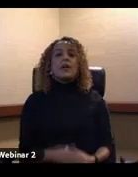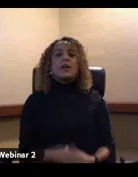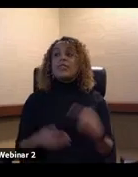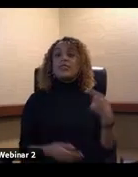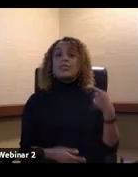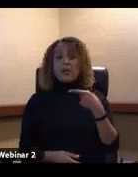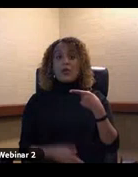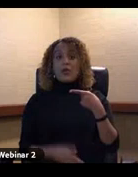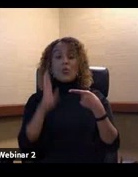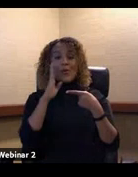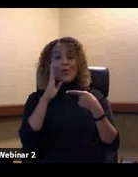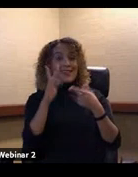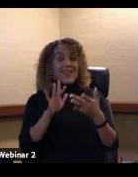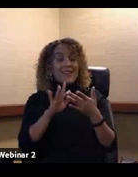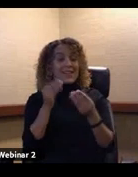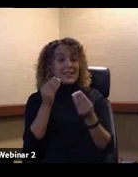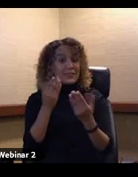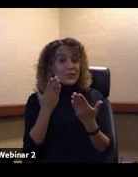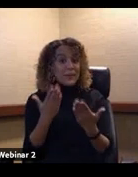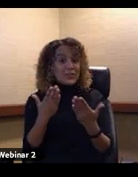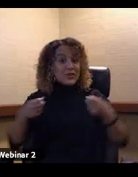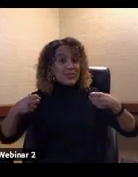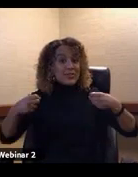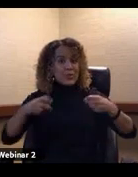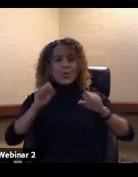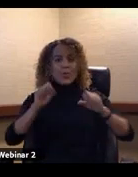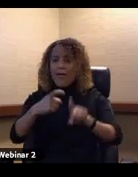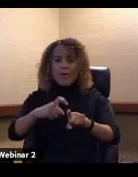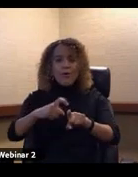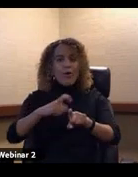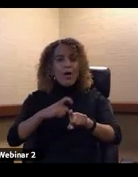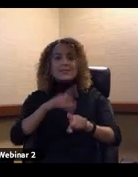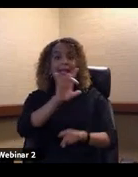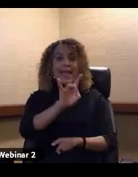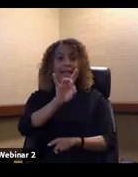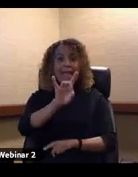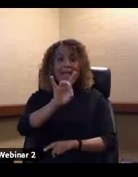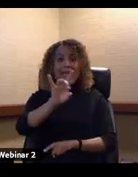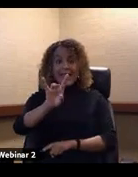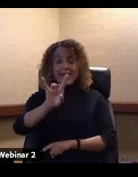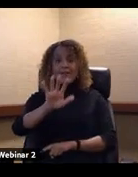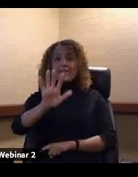And there you have our contact information. You may call us at